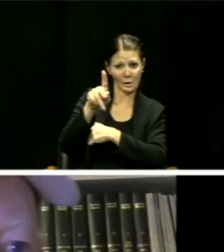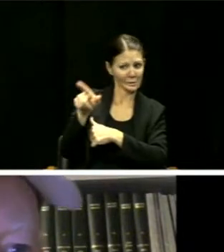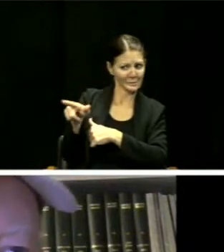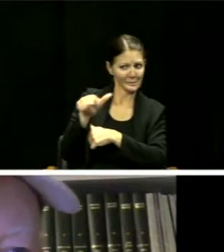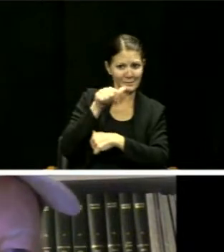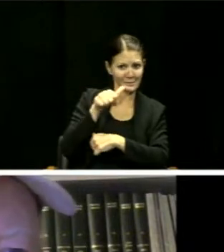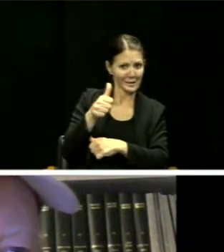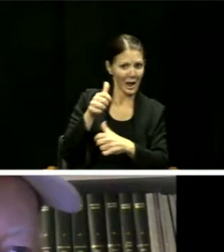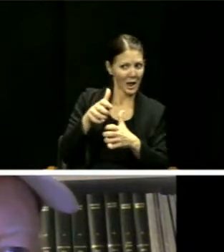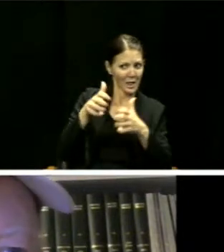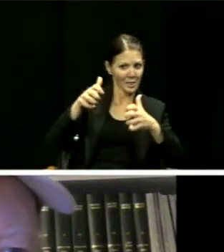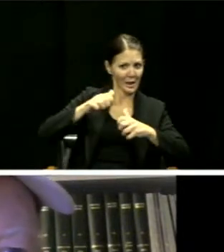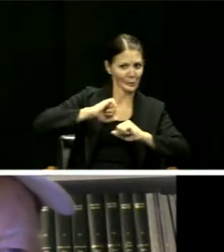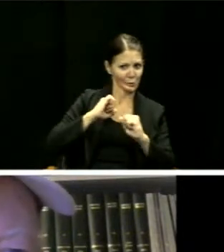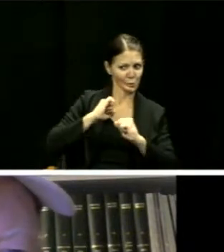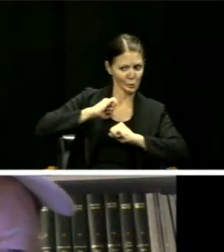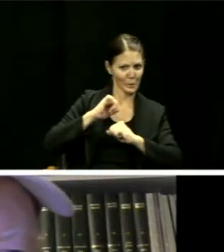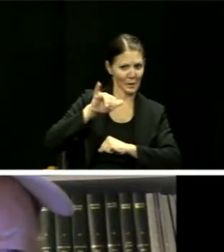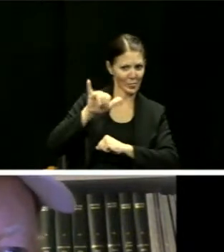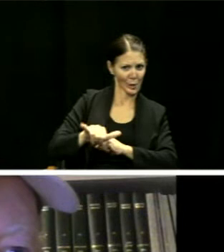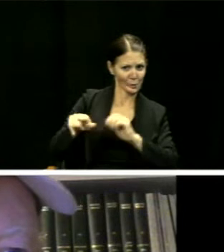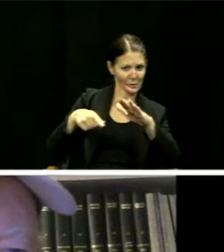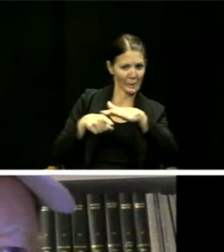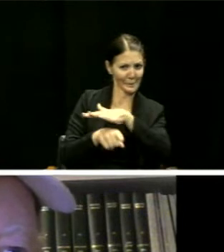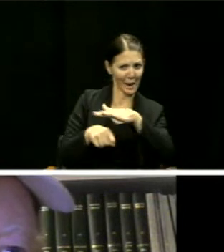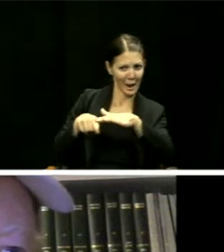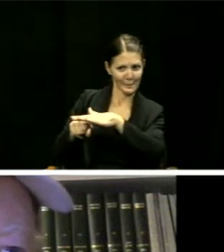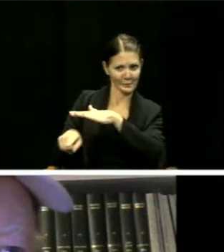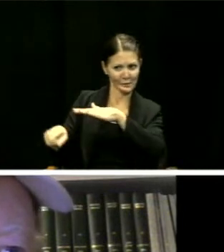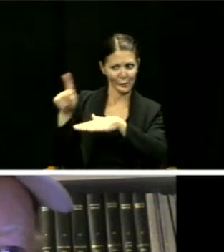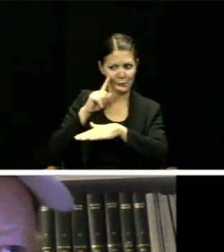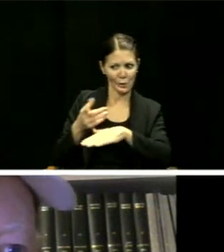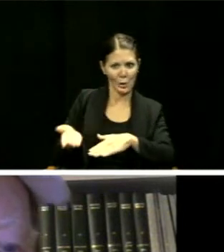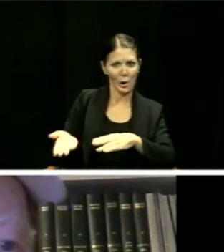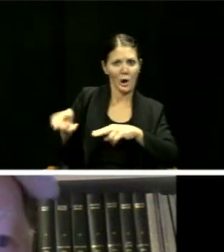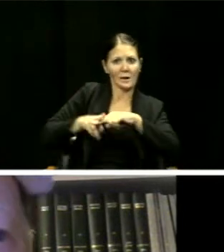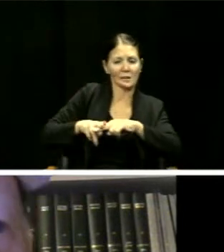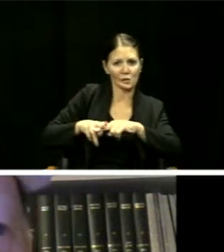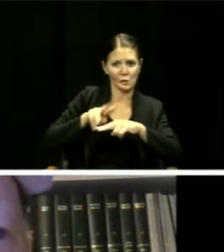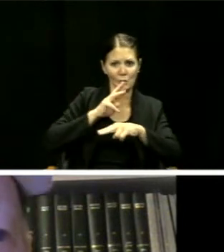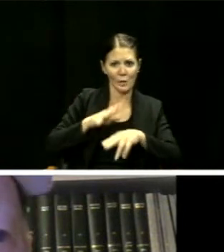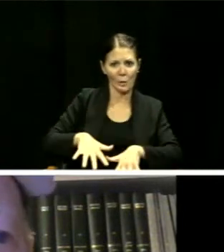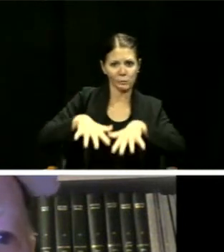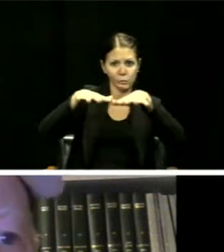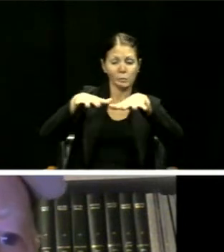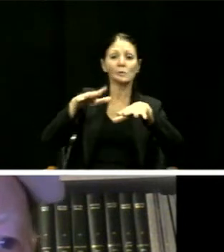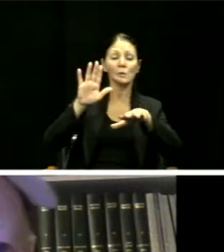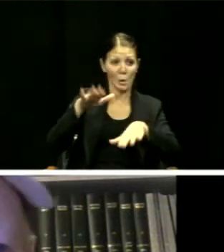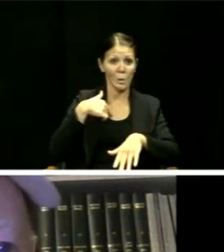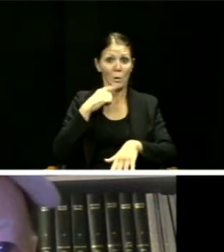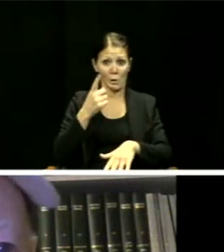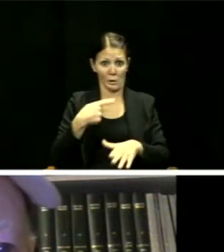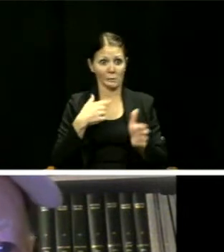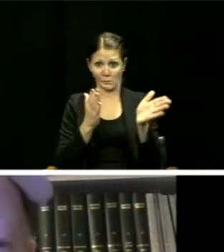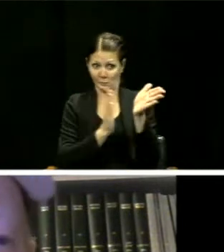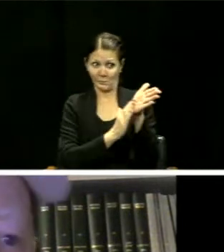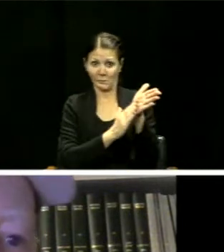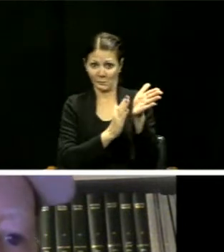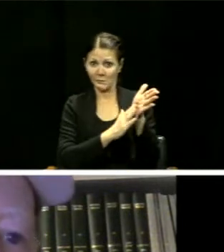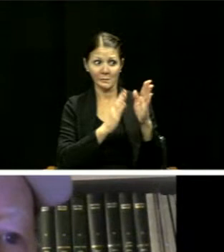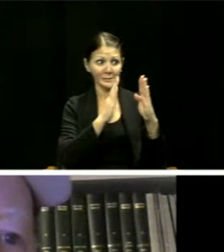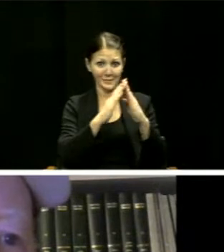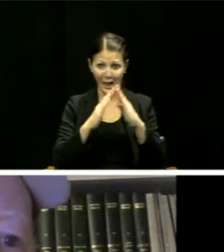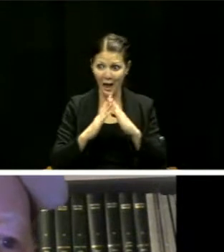of room in those pipes for additional flow. So while I applaud the town and